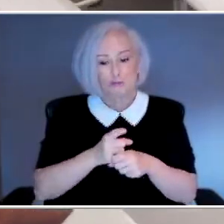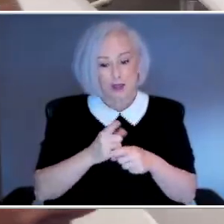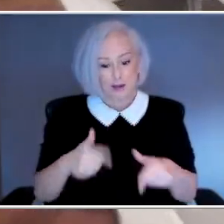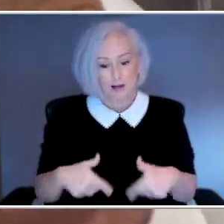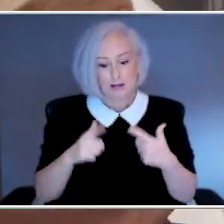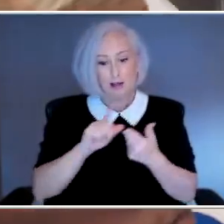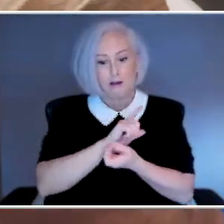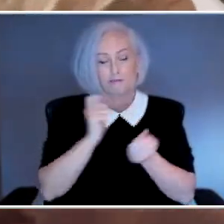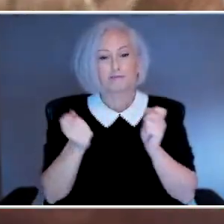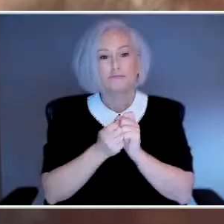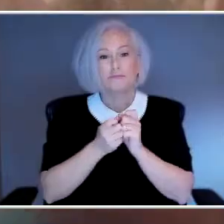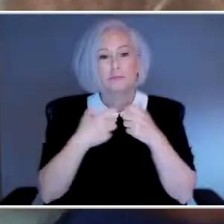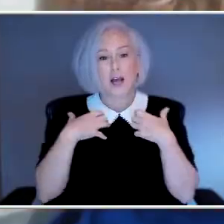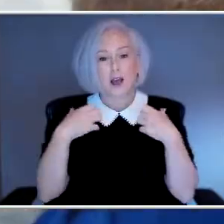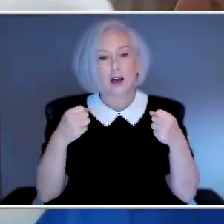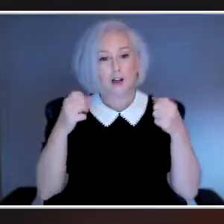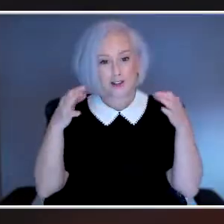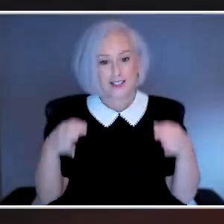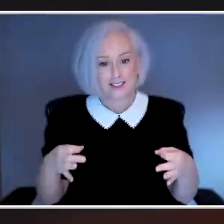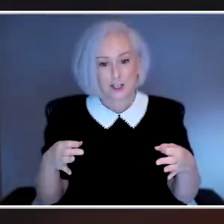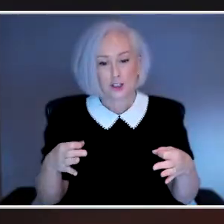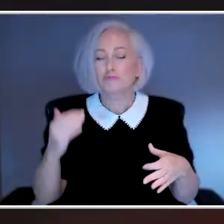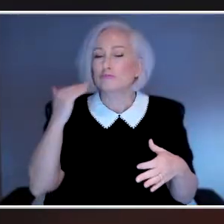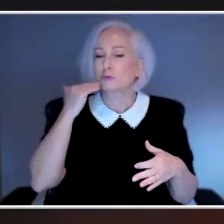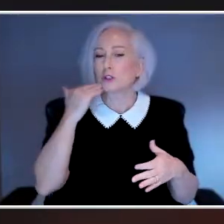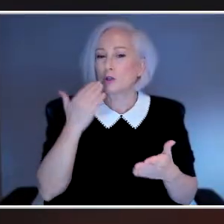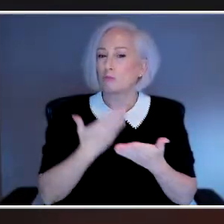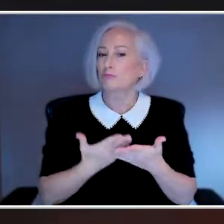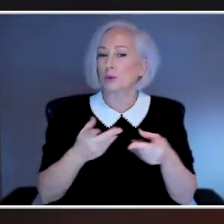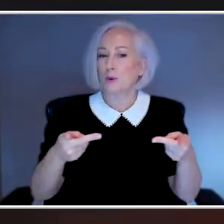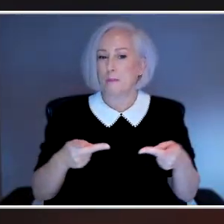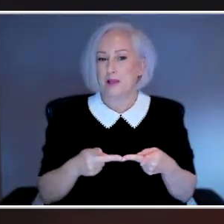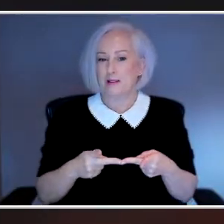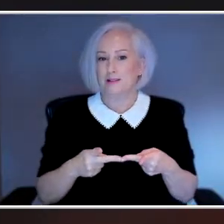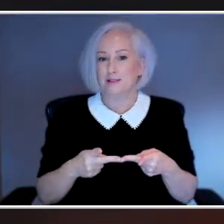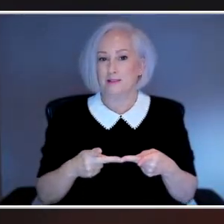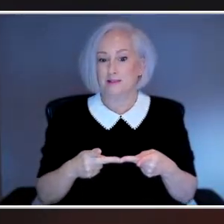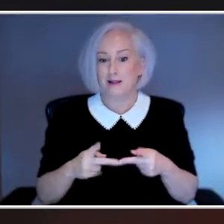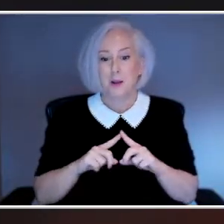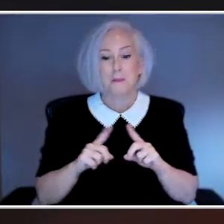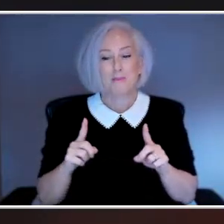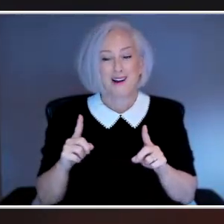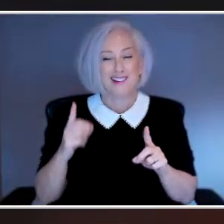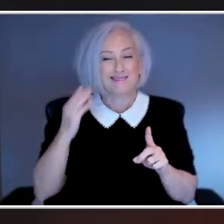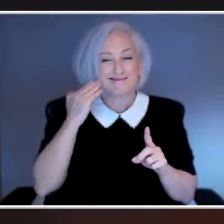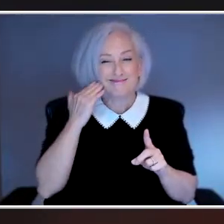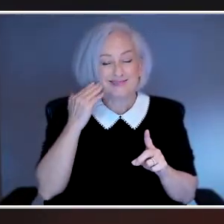right hands. Although getting to this point was more than 20 years in the making.